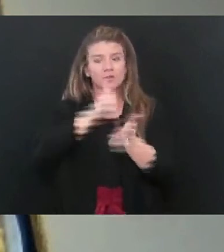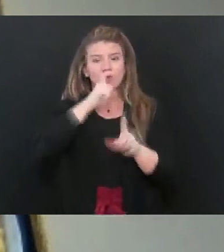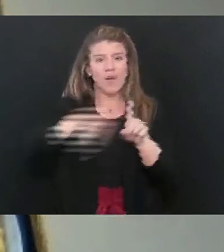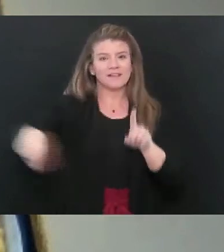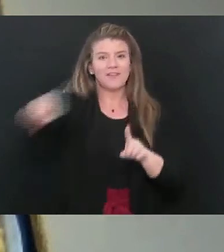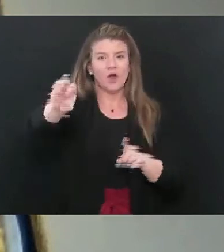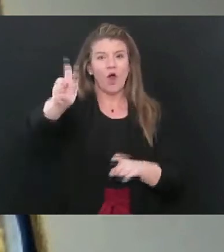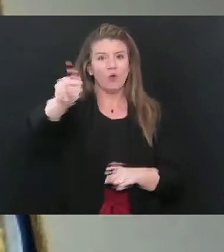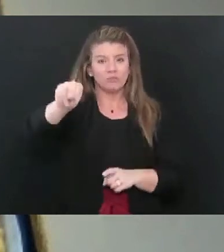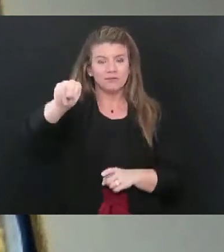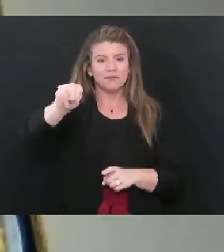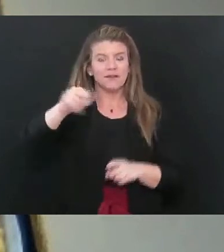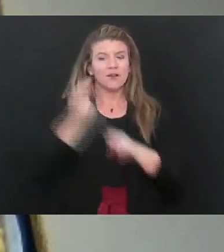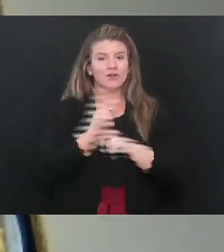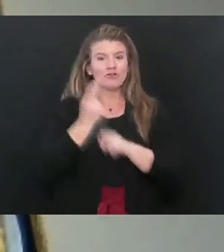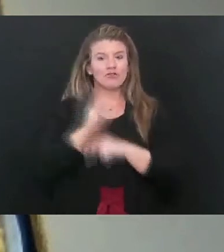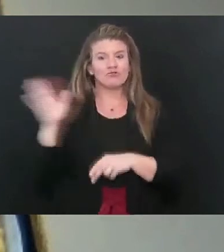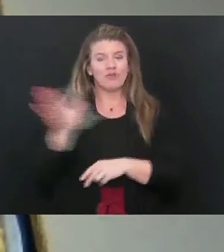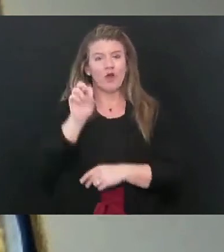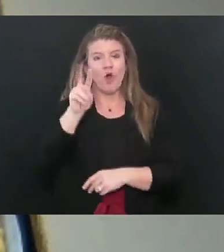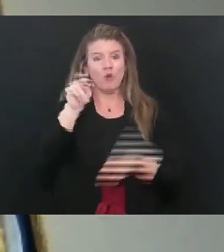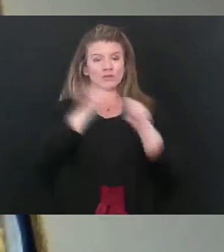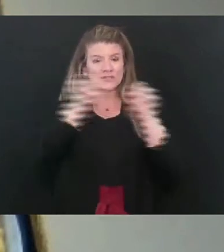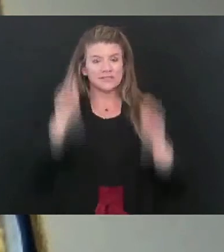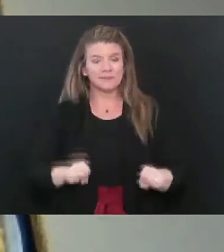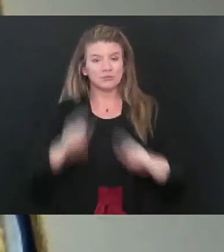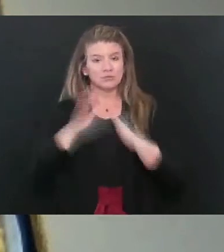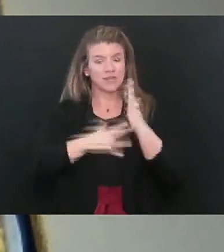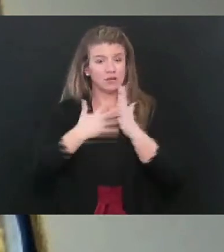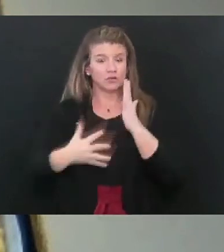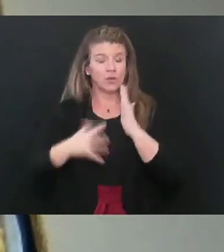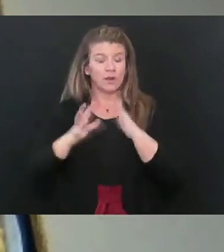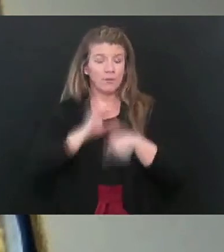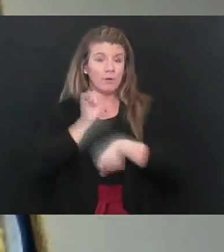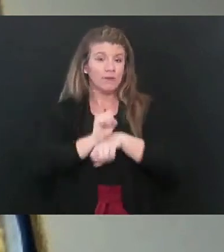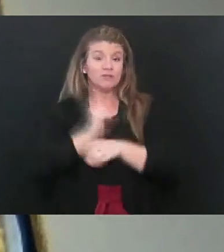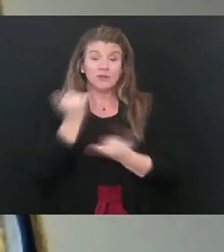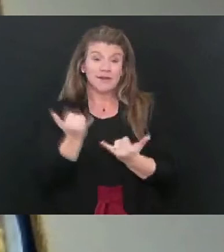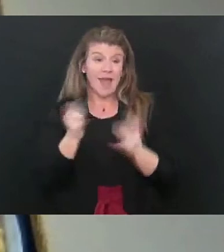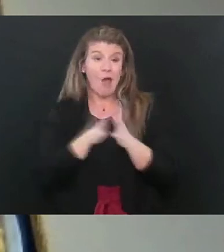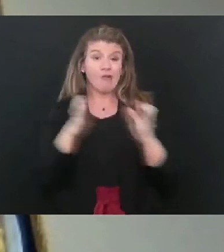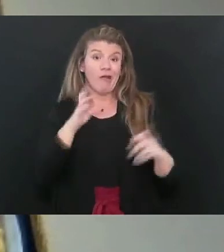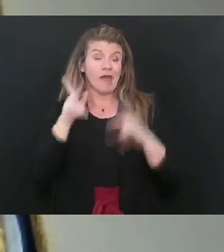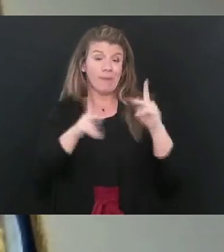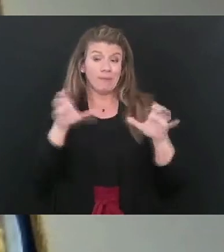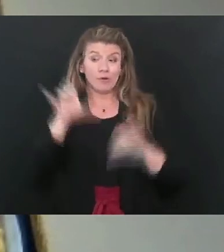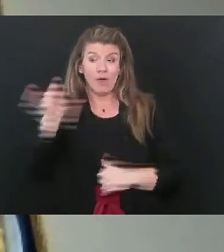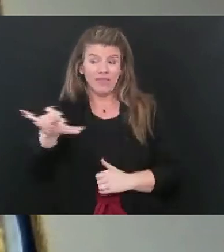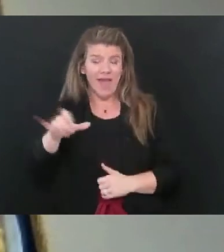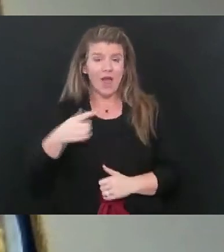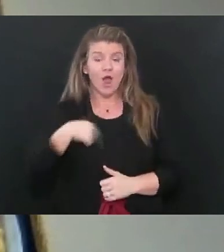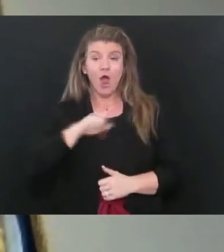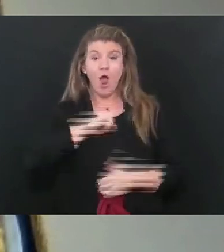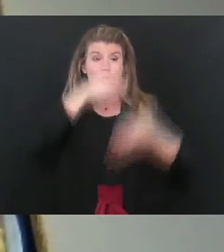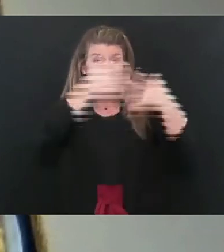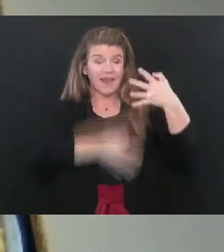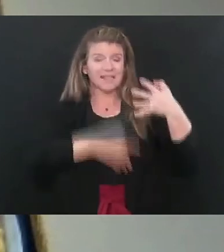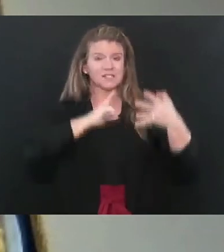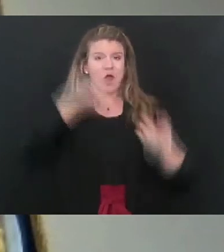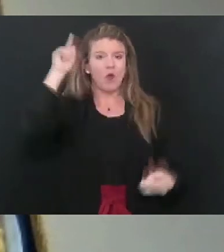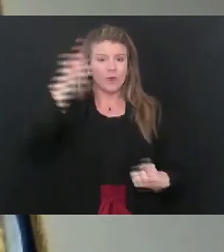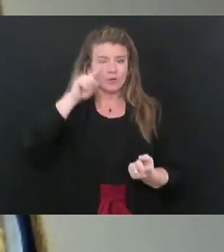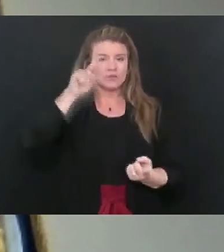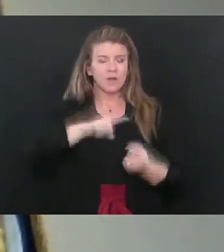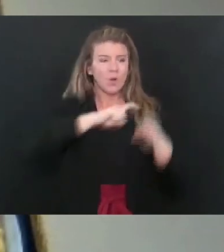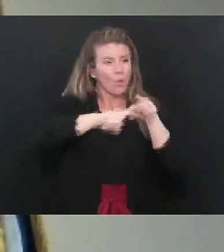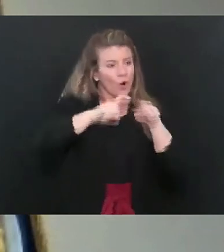utilize their online system to schedule an appointment. So we want people to do that. But we are reducing the list. We're calling people directly. We're looking